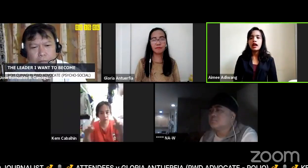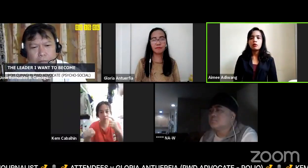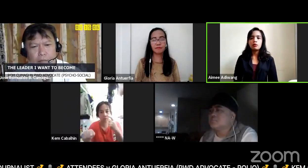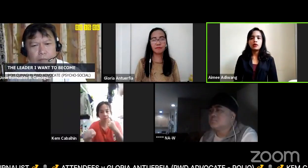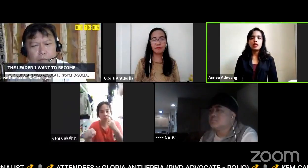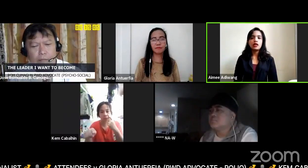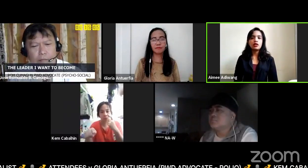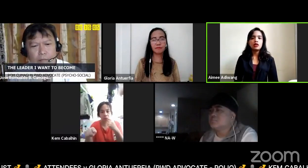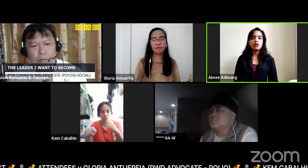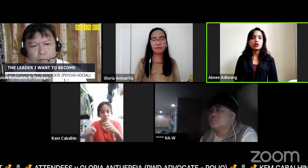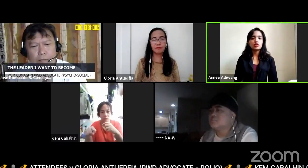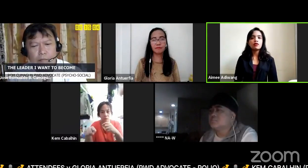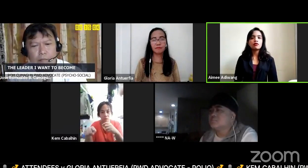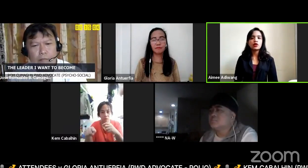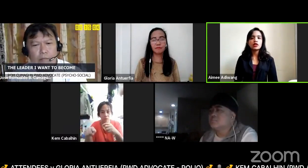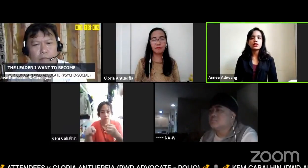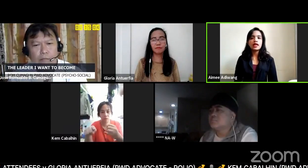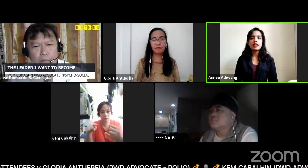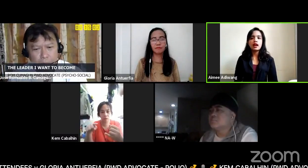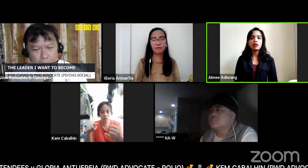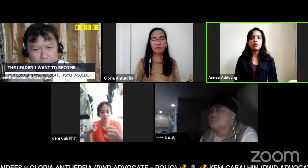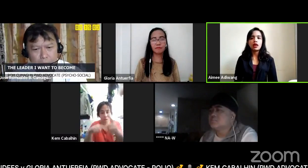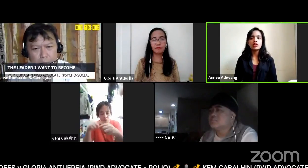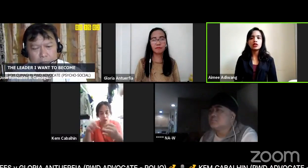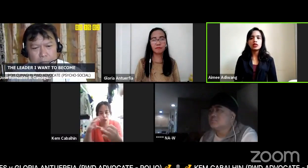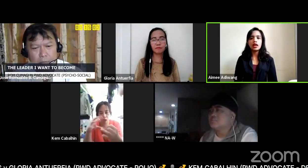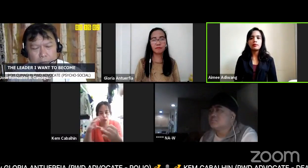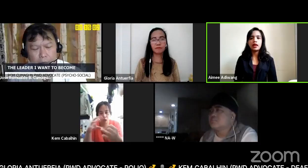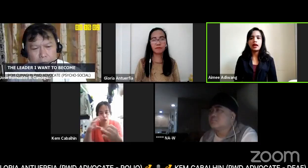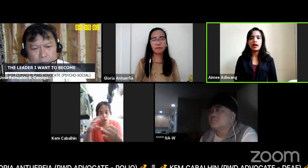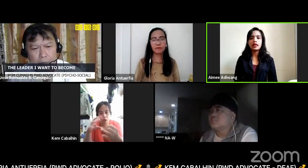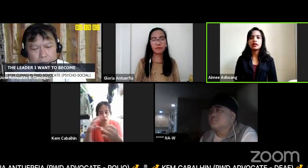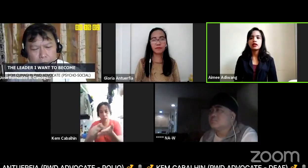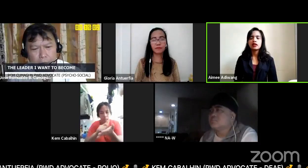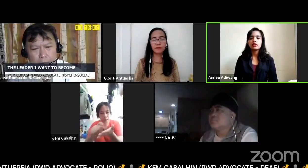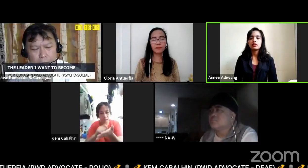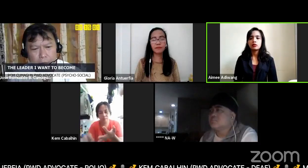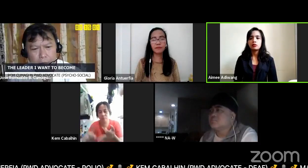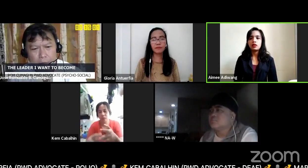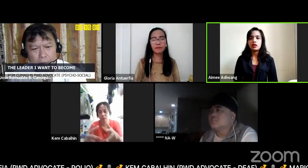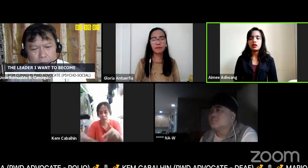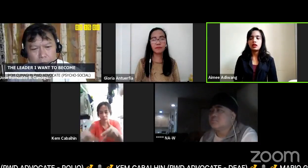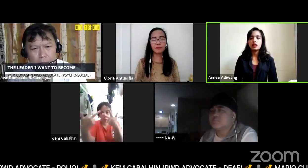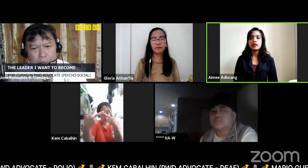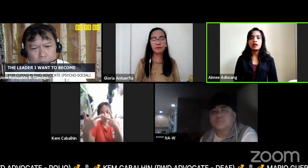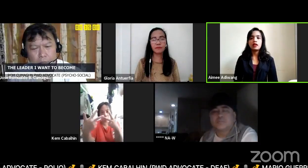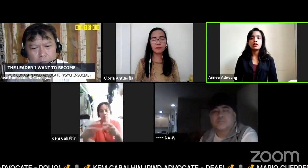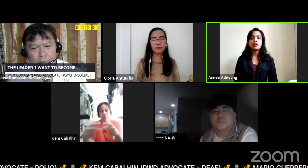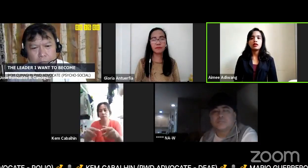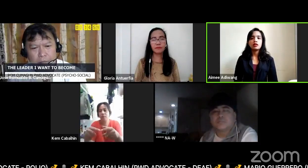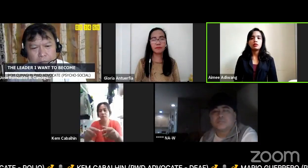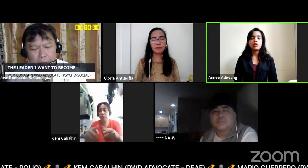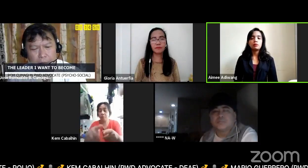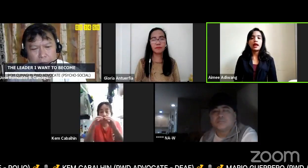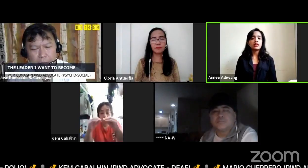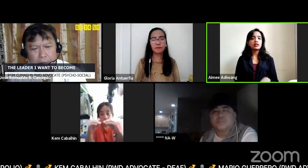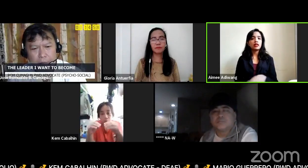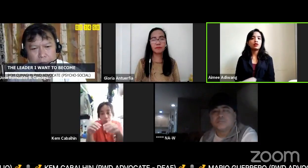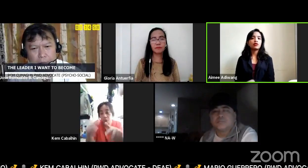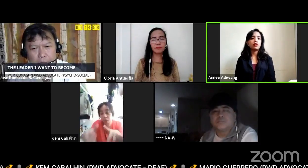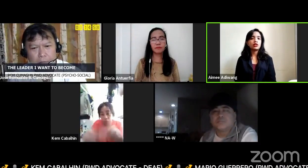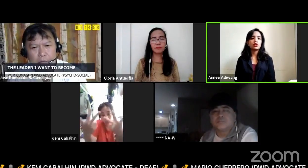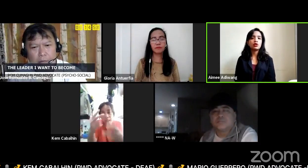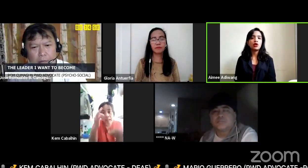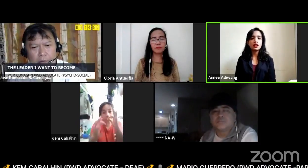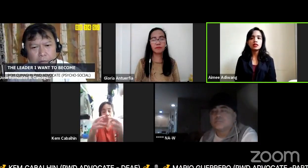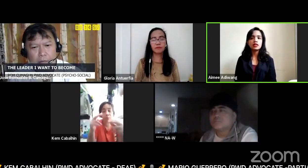Uh, we use, of course, sign language, and then we they we practice